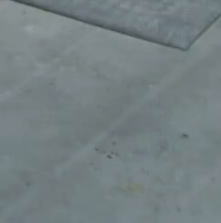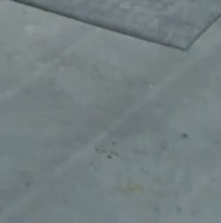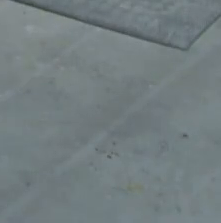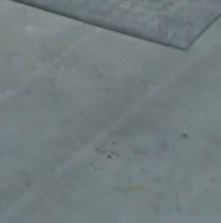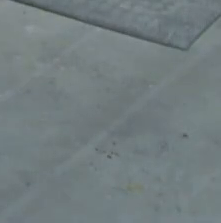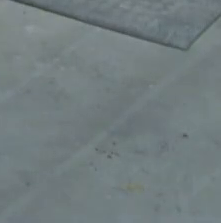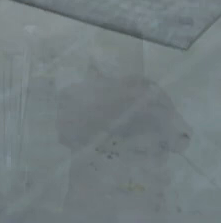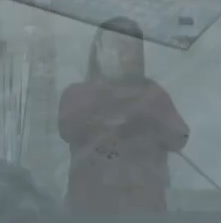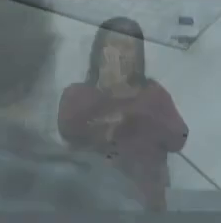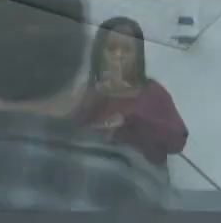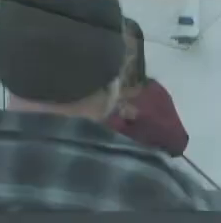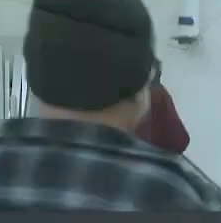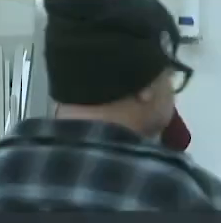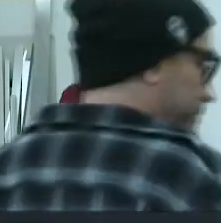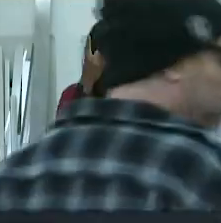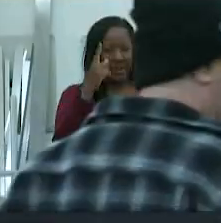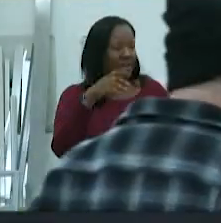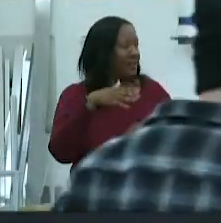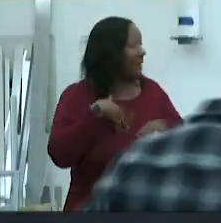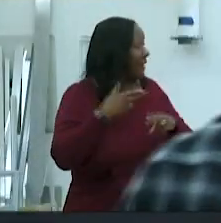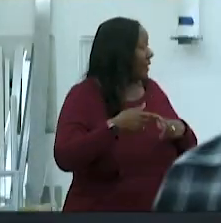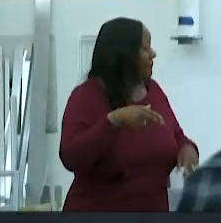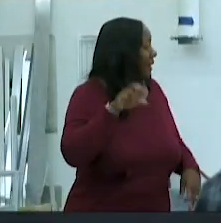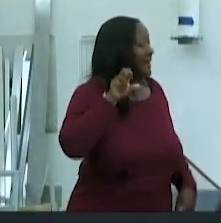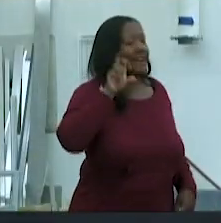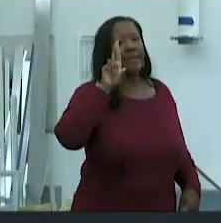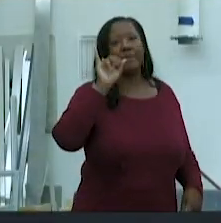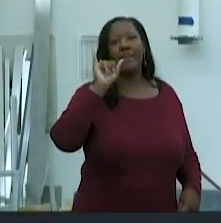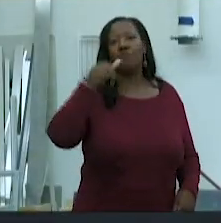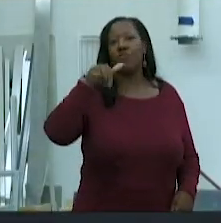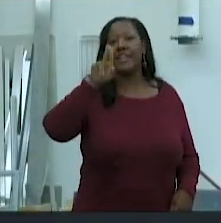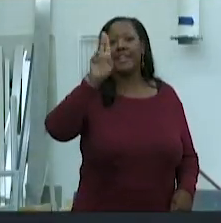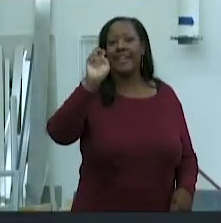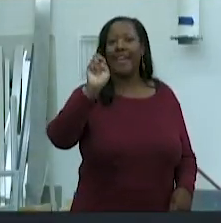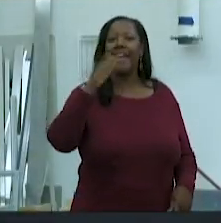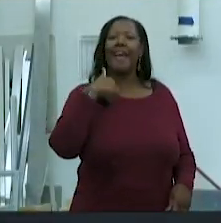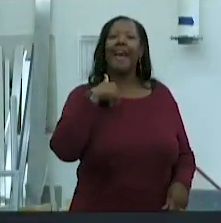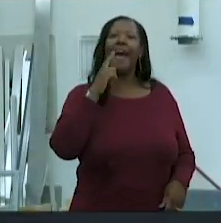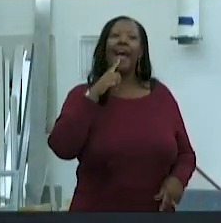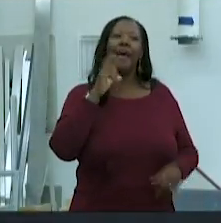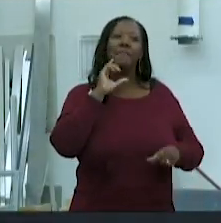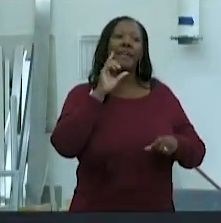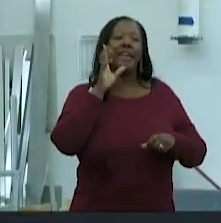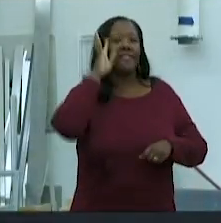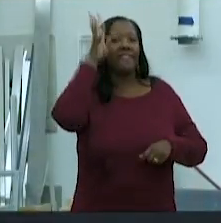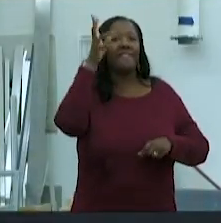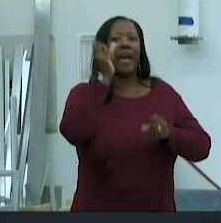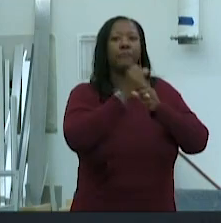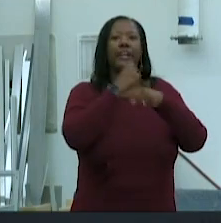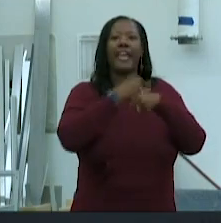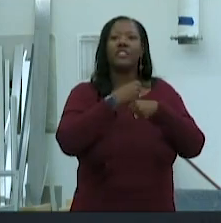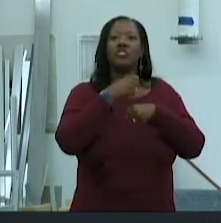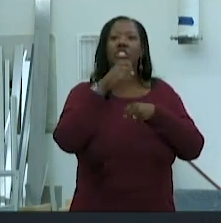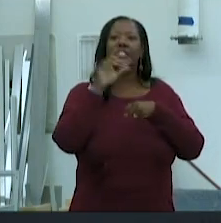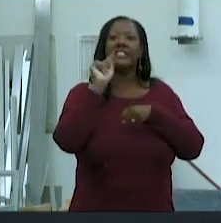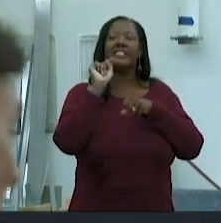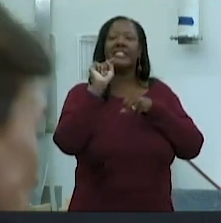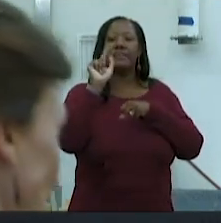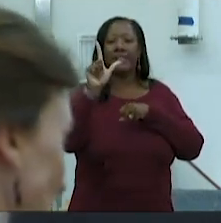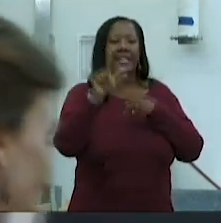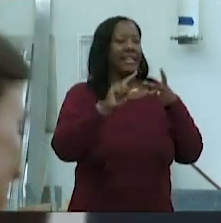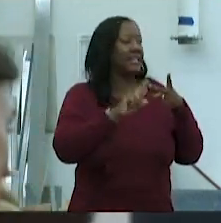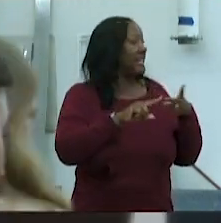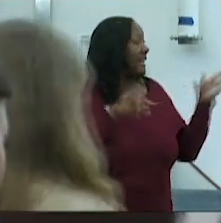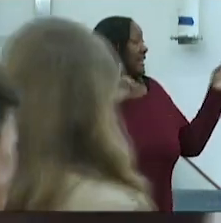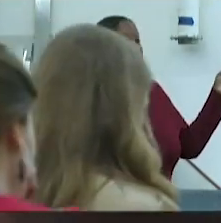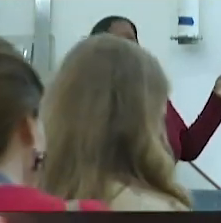Good afternoon, everyone. I'm Enrique Dominguez, Fabrication Team Lead here at SIE, and this is Ian Lilligren, Production Supervisor at